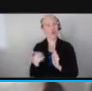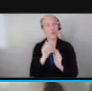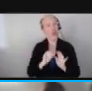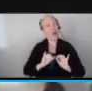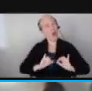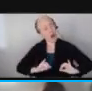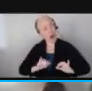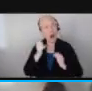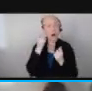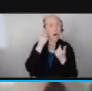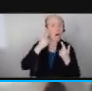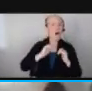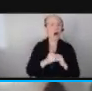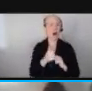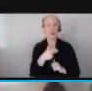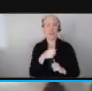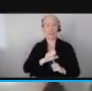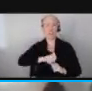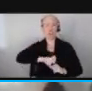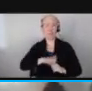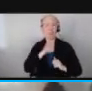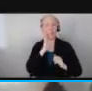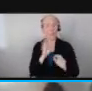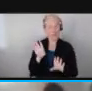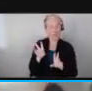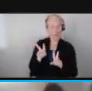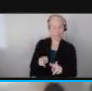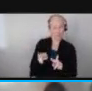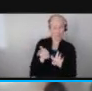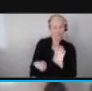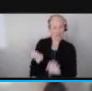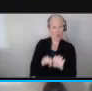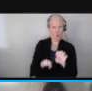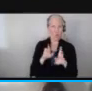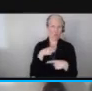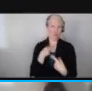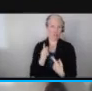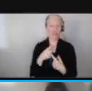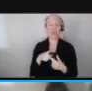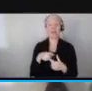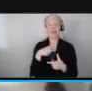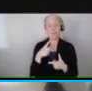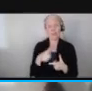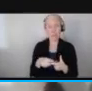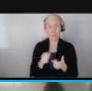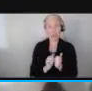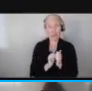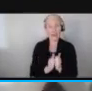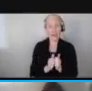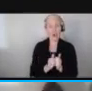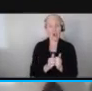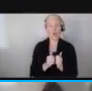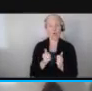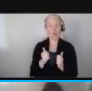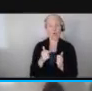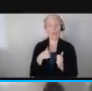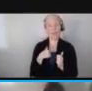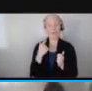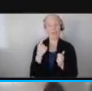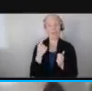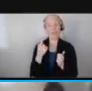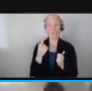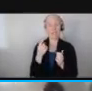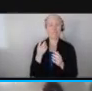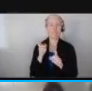how the HSRB is evaluating these risks and how we can then start looking at common terminology and